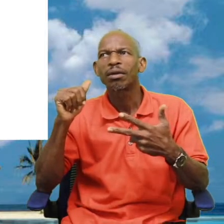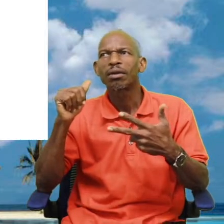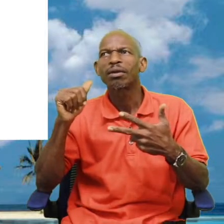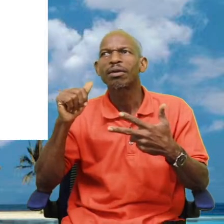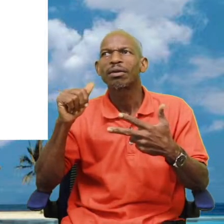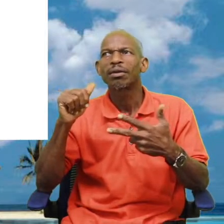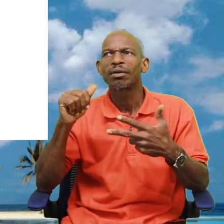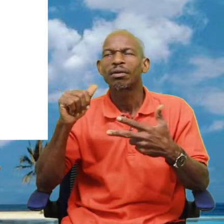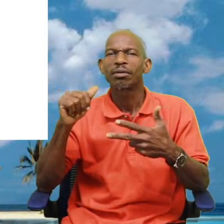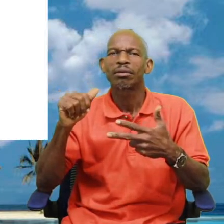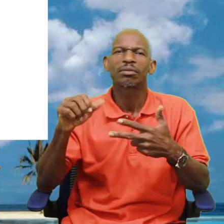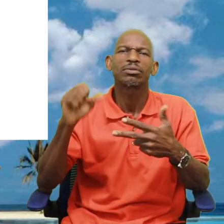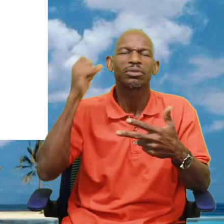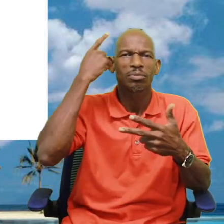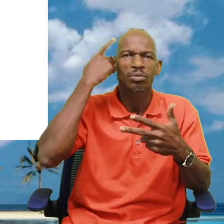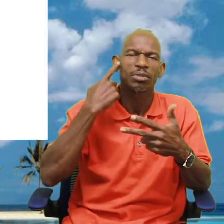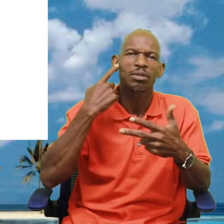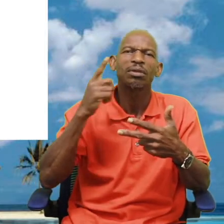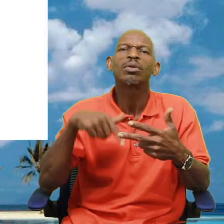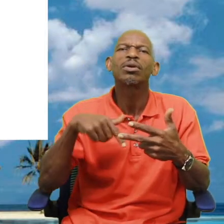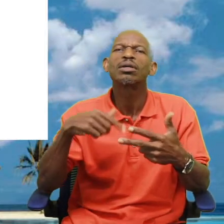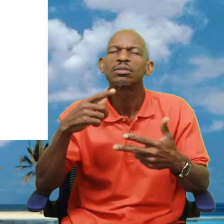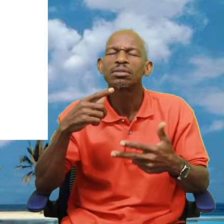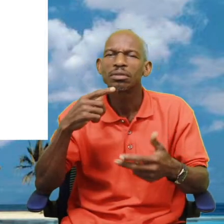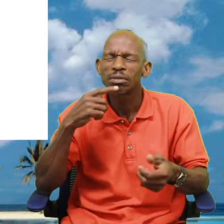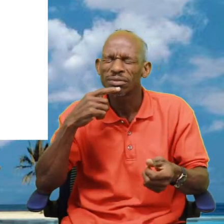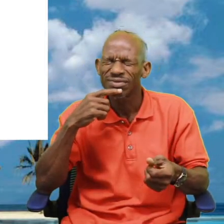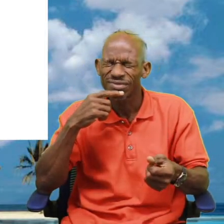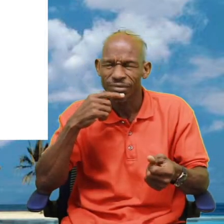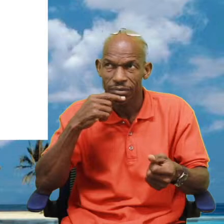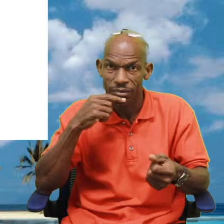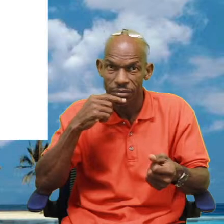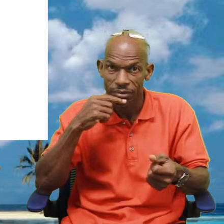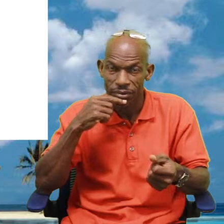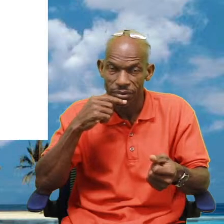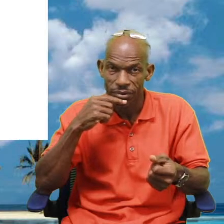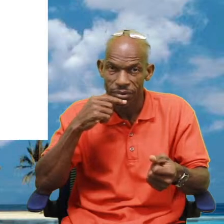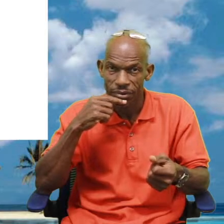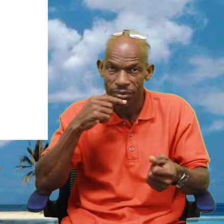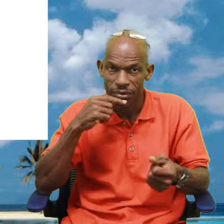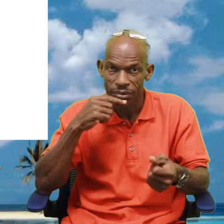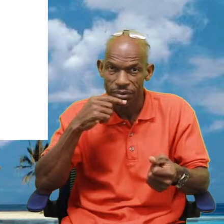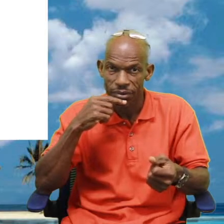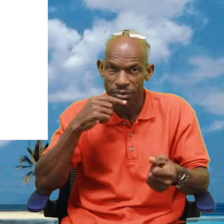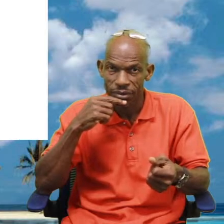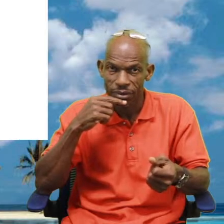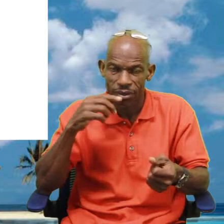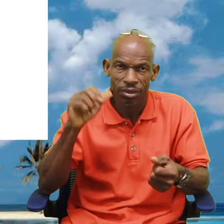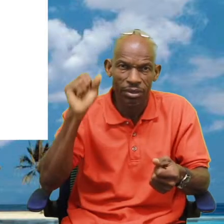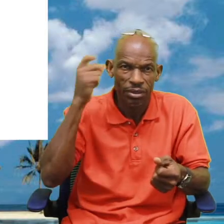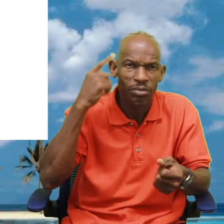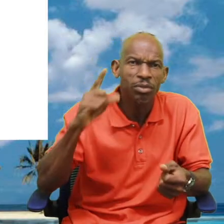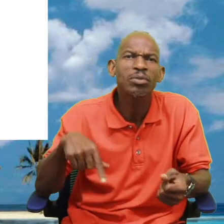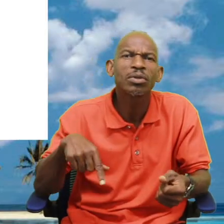hand. Okay, Sabriki, give me your answer. Give me an adjective. Yes, Sabriki.